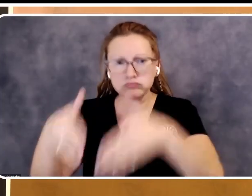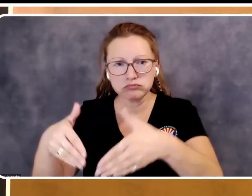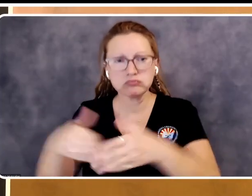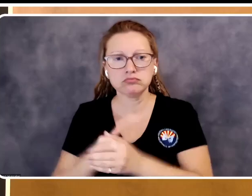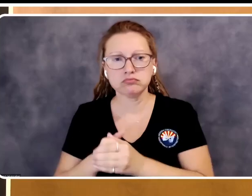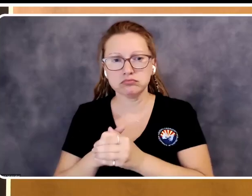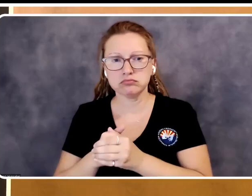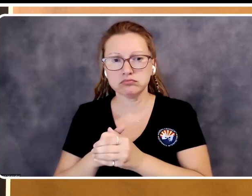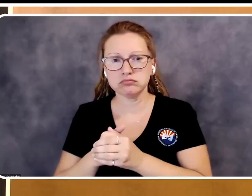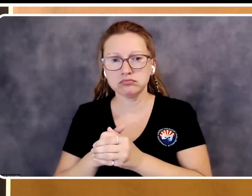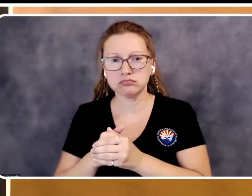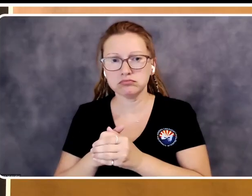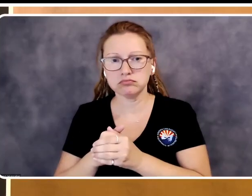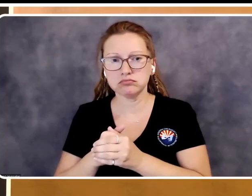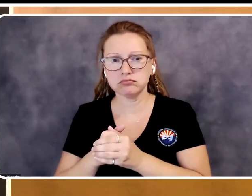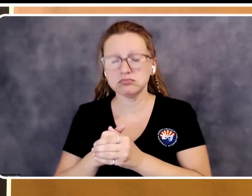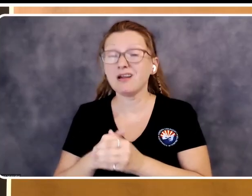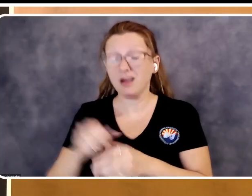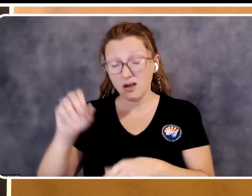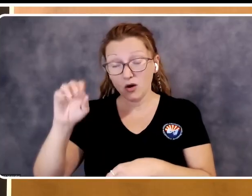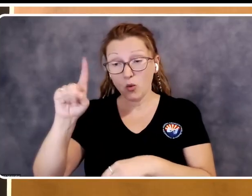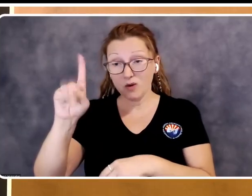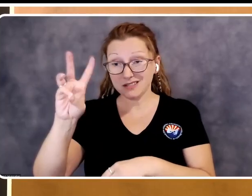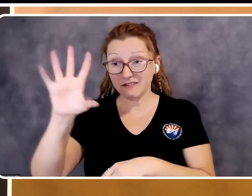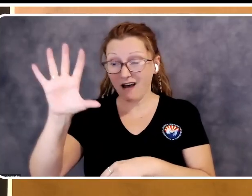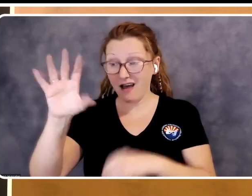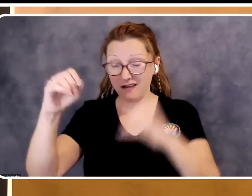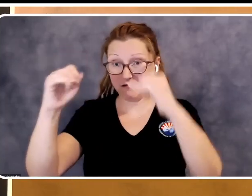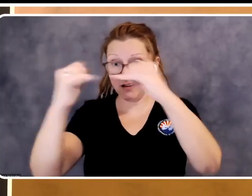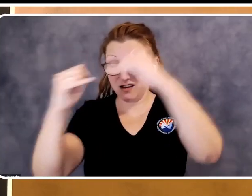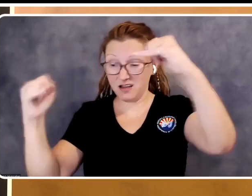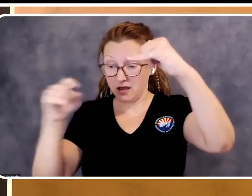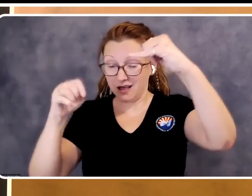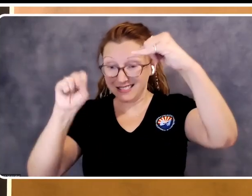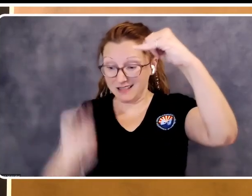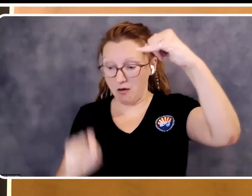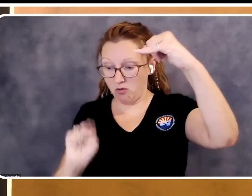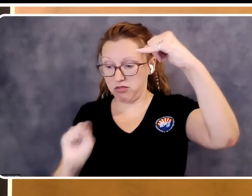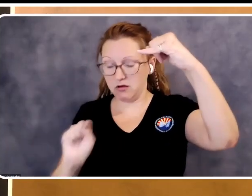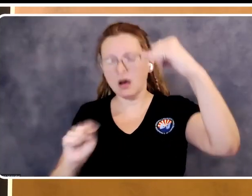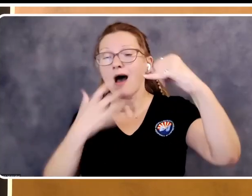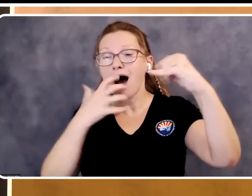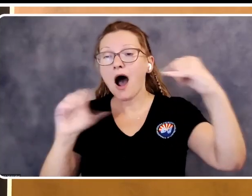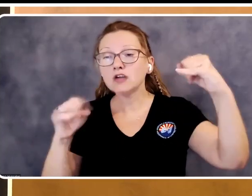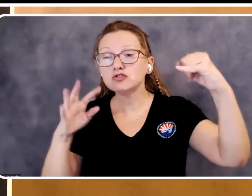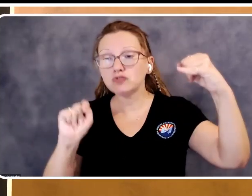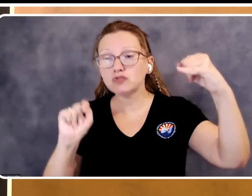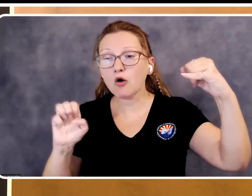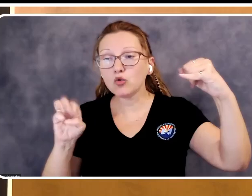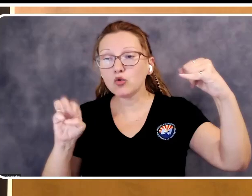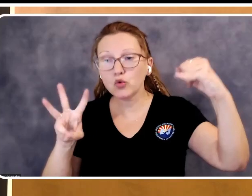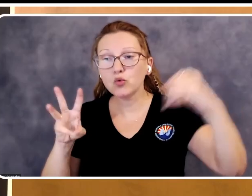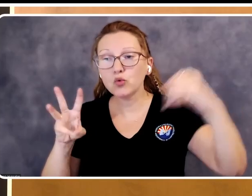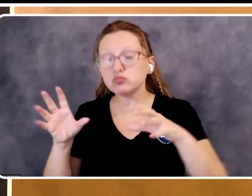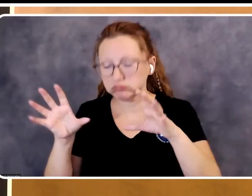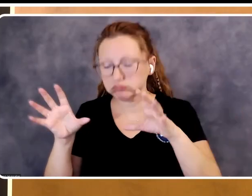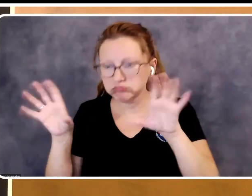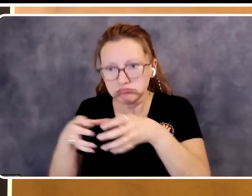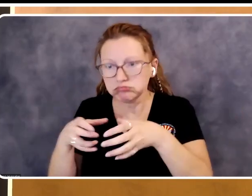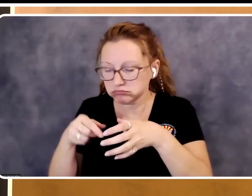line. That finger that comes to the south of the 165 had the hot shot crews on both flanks of